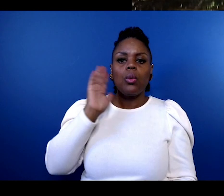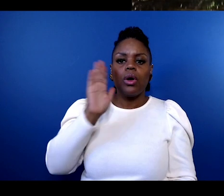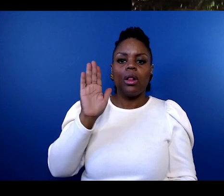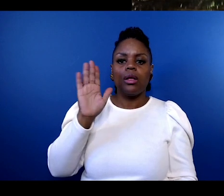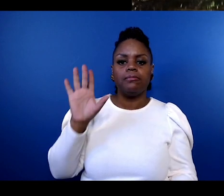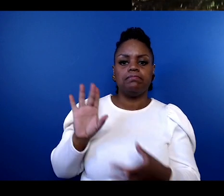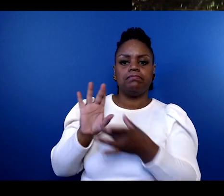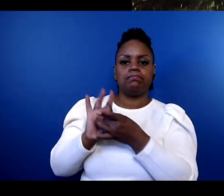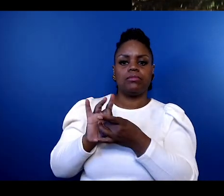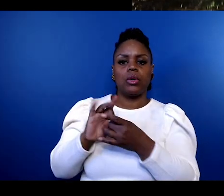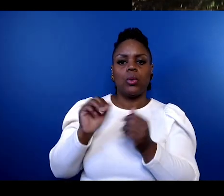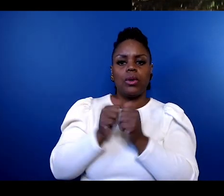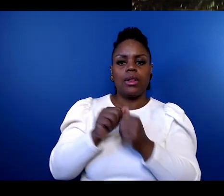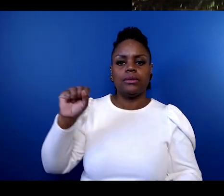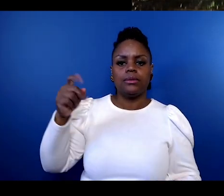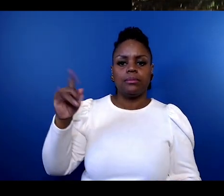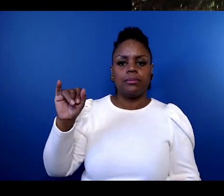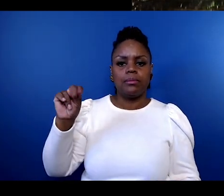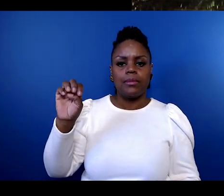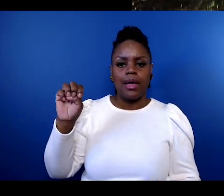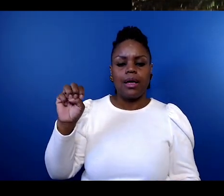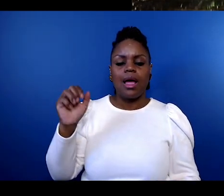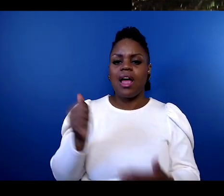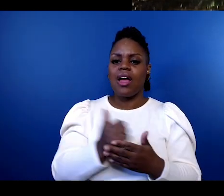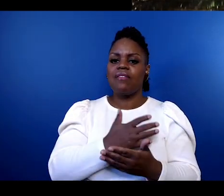Expanding the rib cage every inhale.